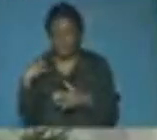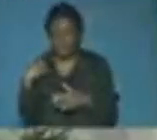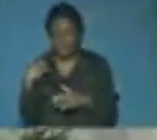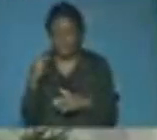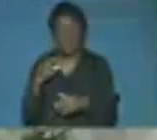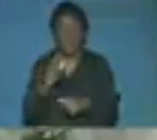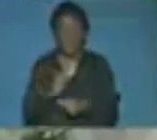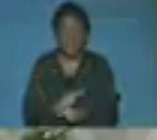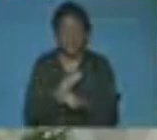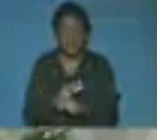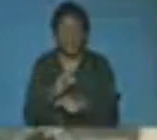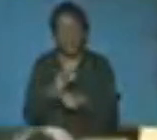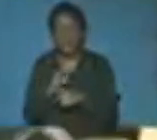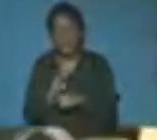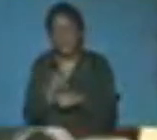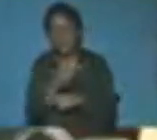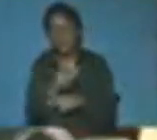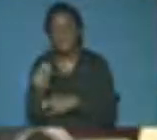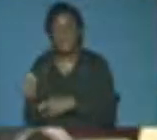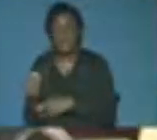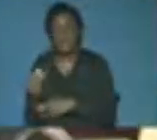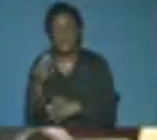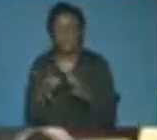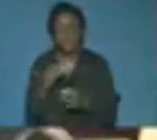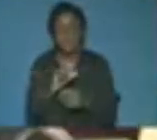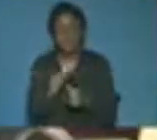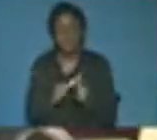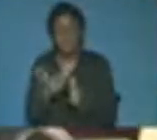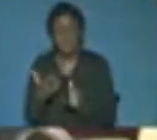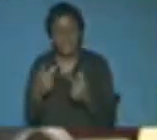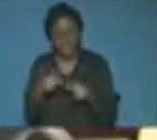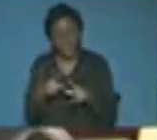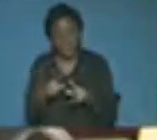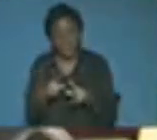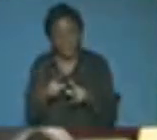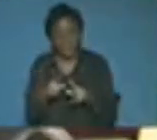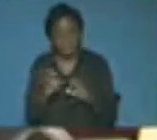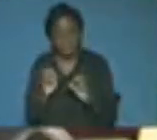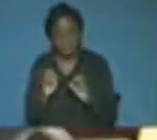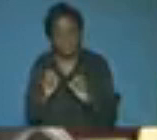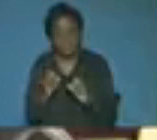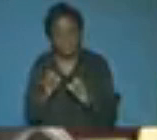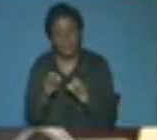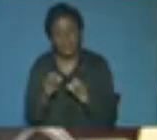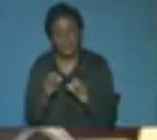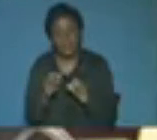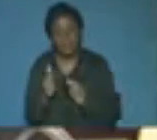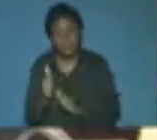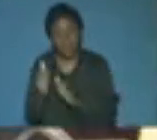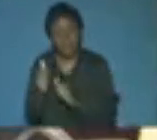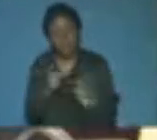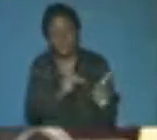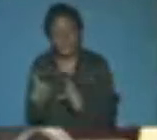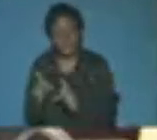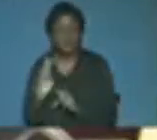material. If everything goes according to plan, we anticipate having that